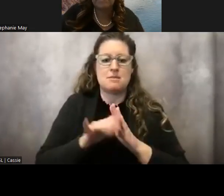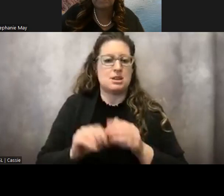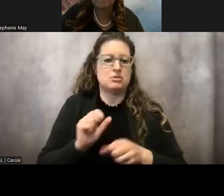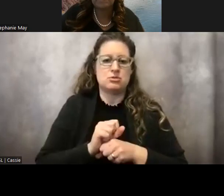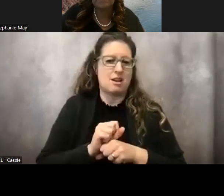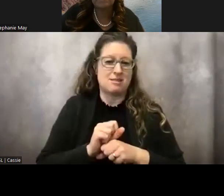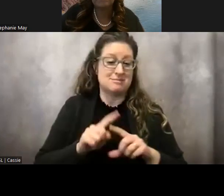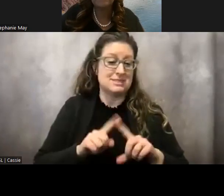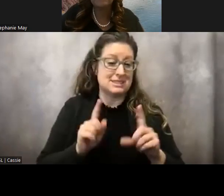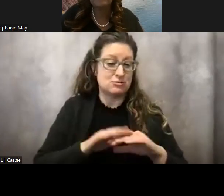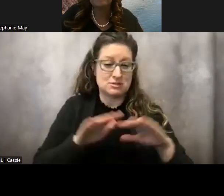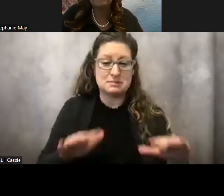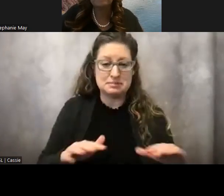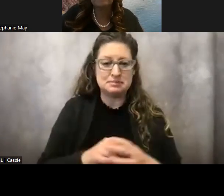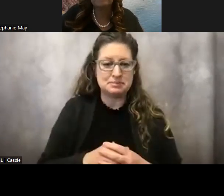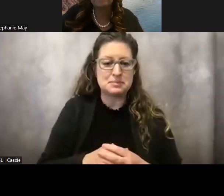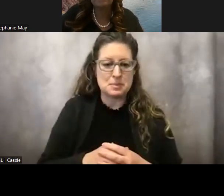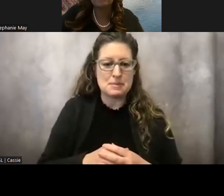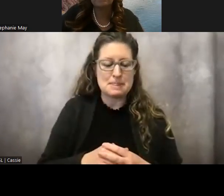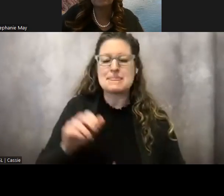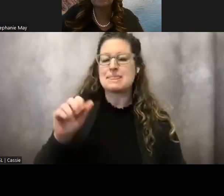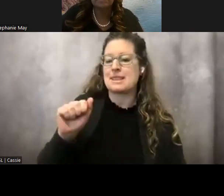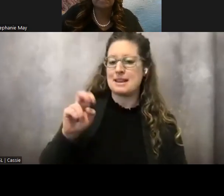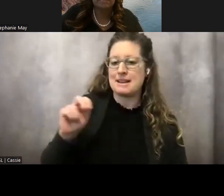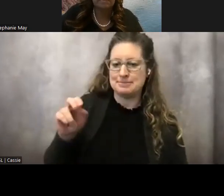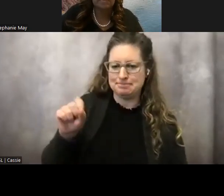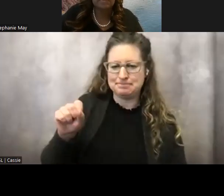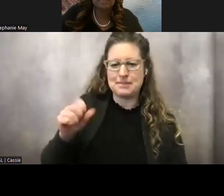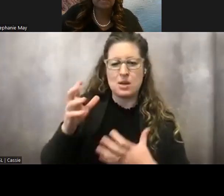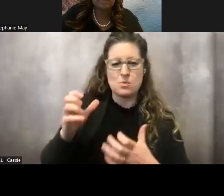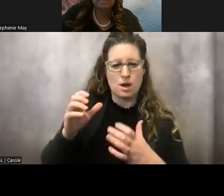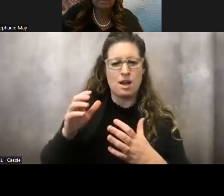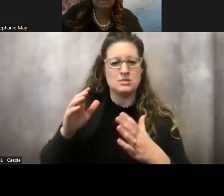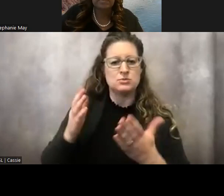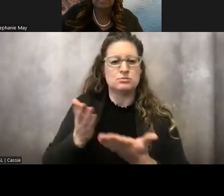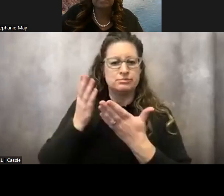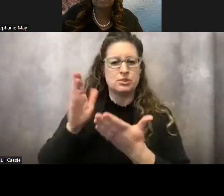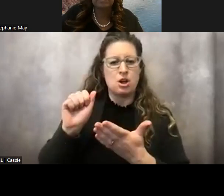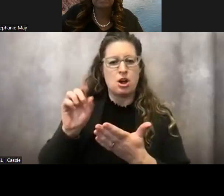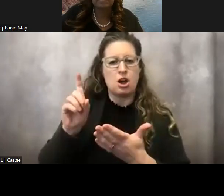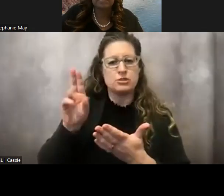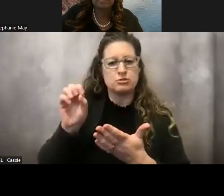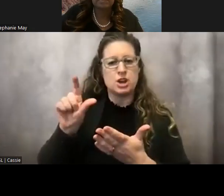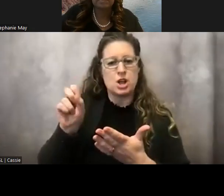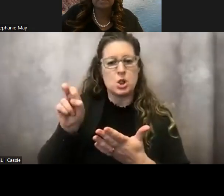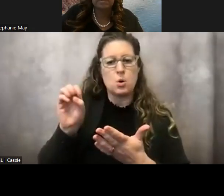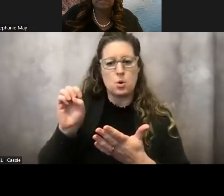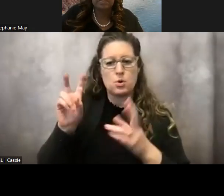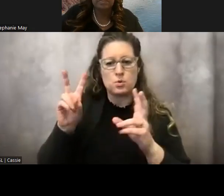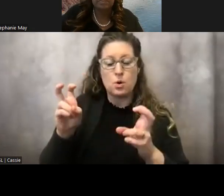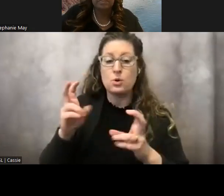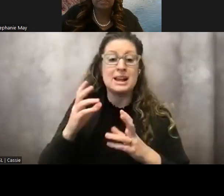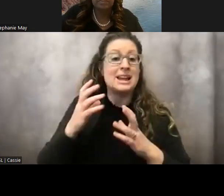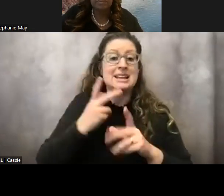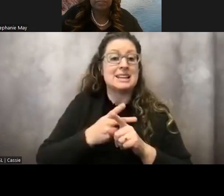bring attention to Audre Lorde's quote: "Caring for myself is not self-indulgence.